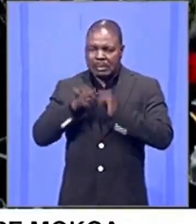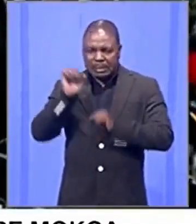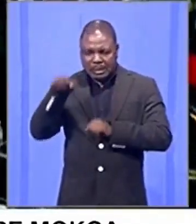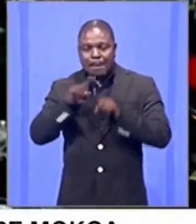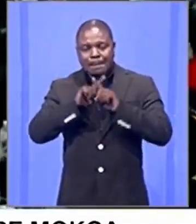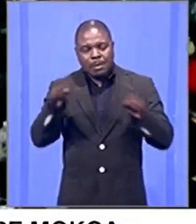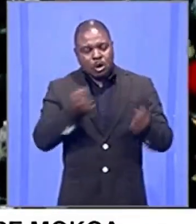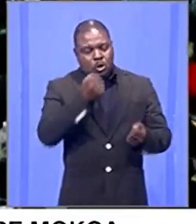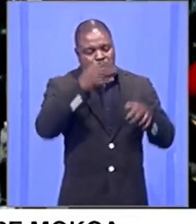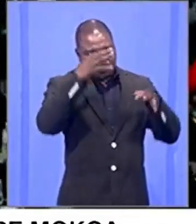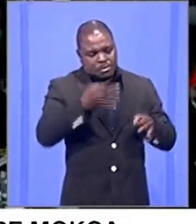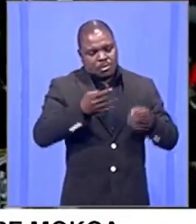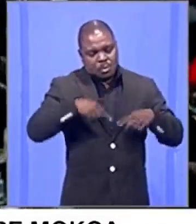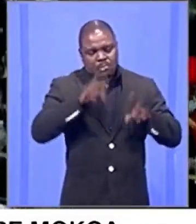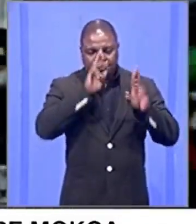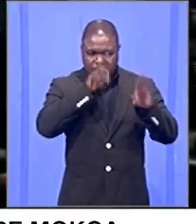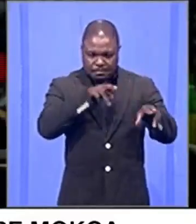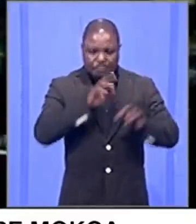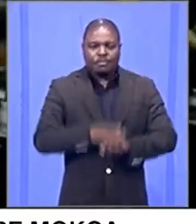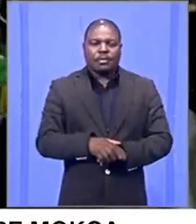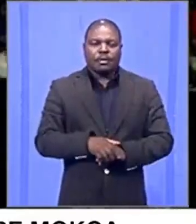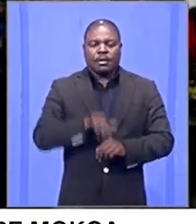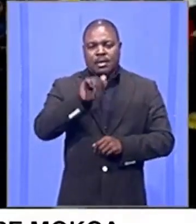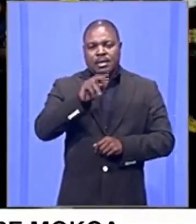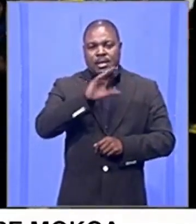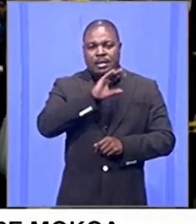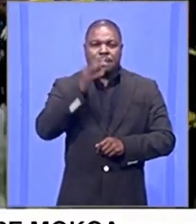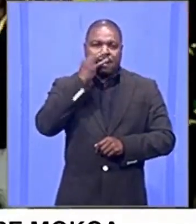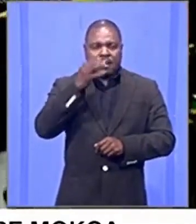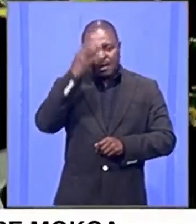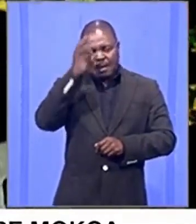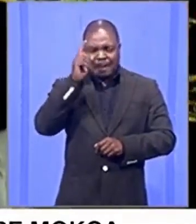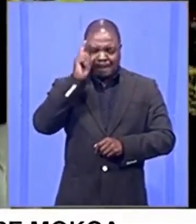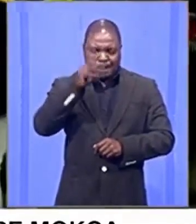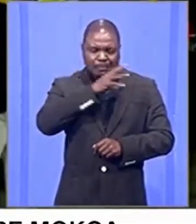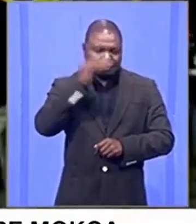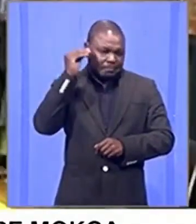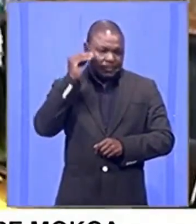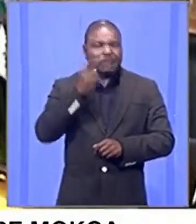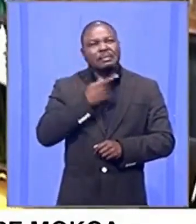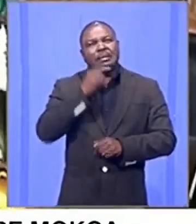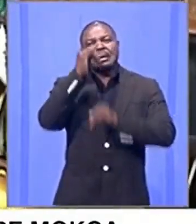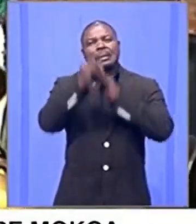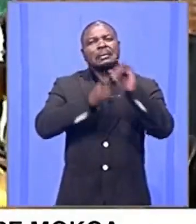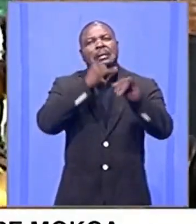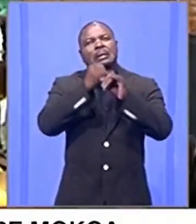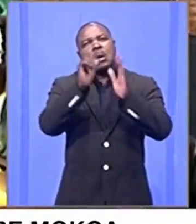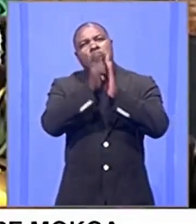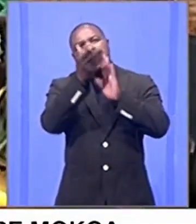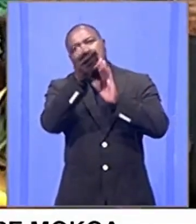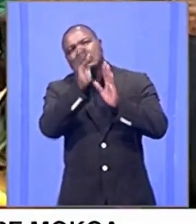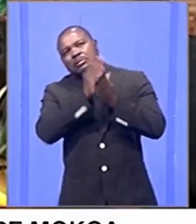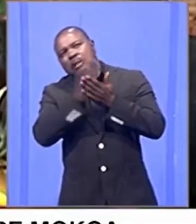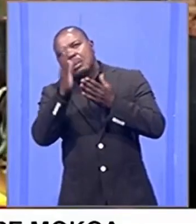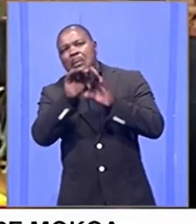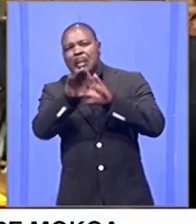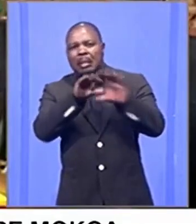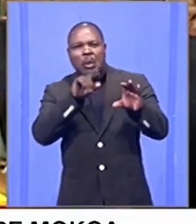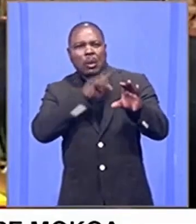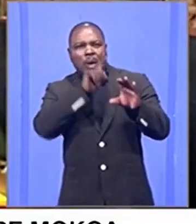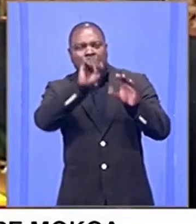tsa makgotla dinyewe. Ho sa le jwalo ANC e re mmuso o lokela ho nahana ka ho ikgula melaong e meng ya matjhaba e sa